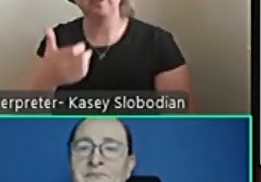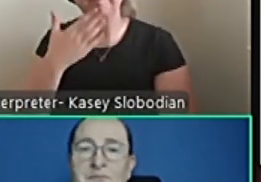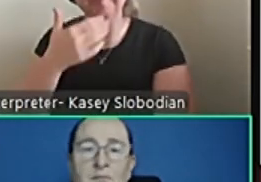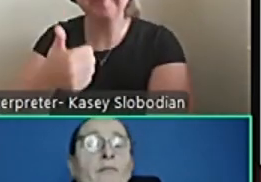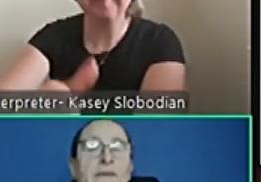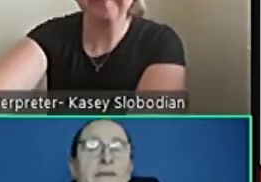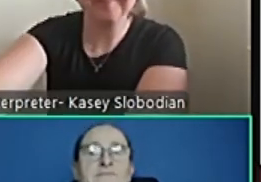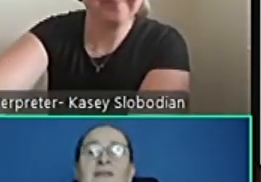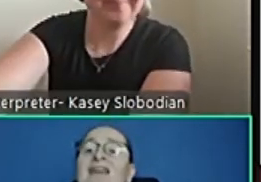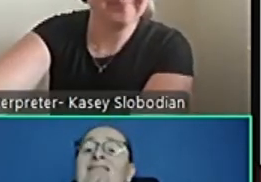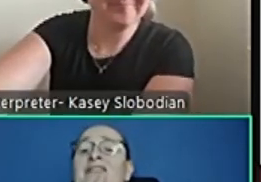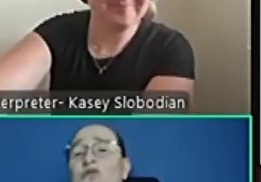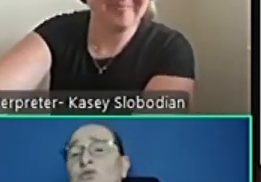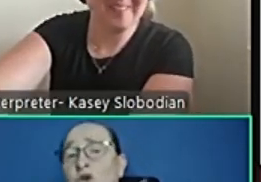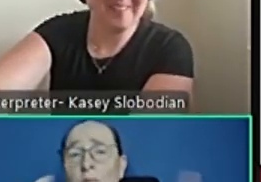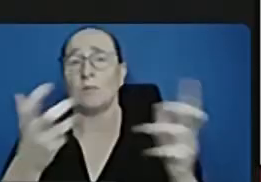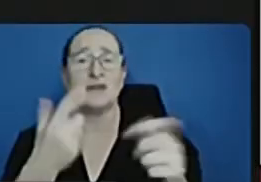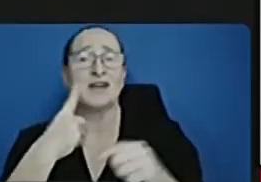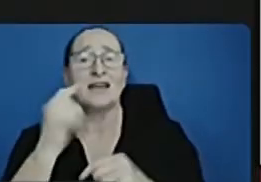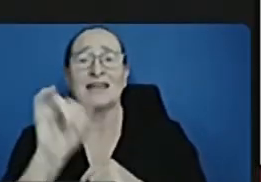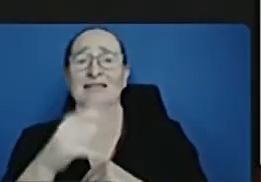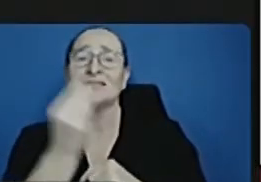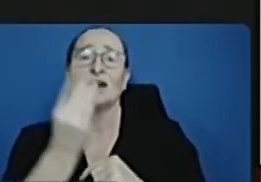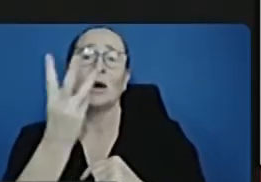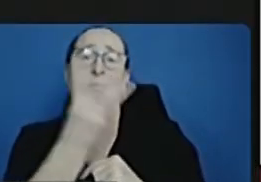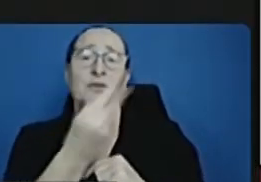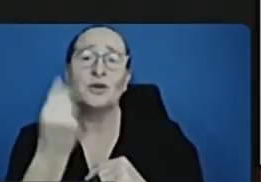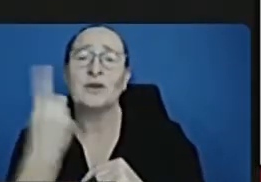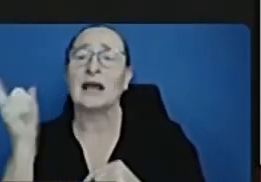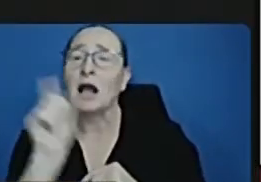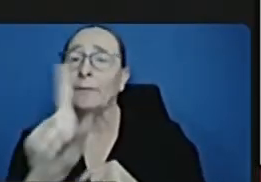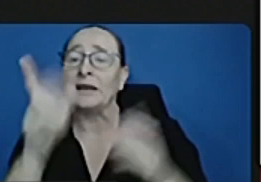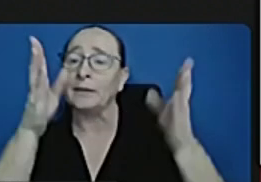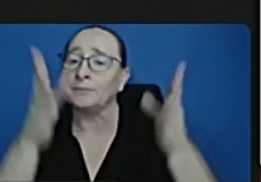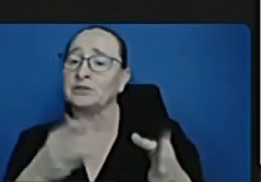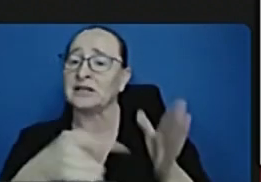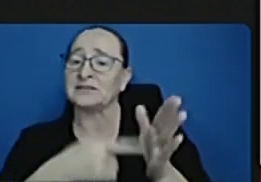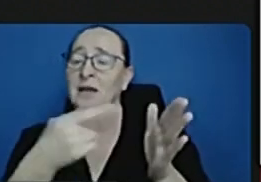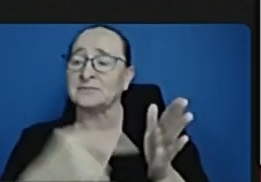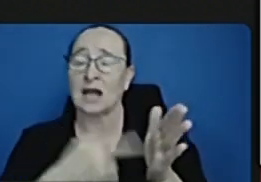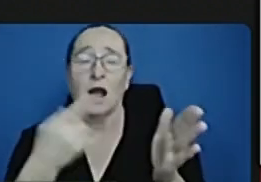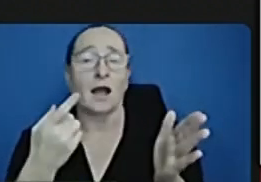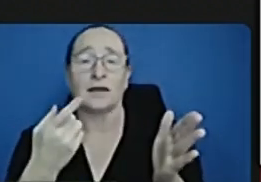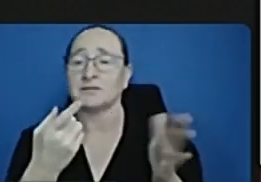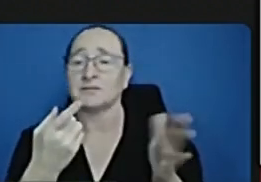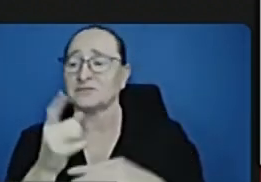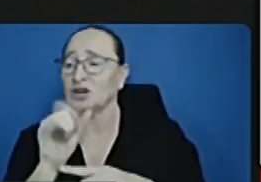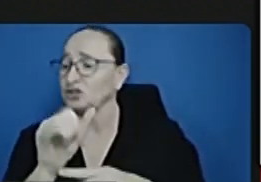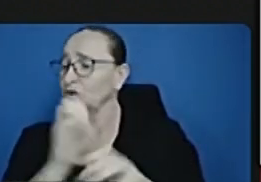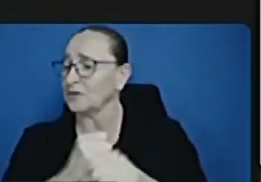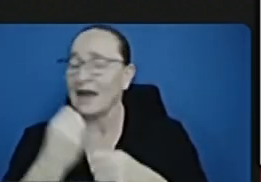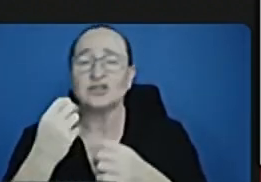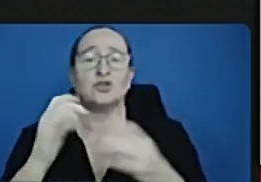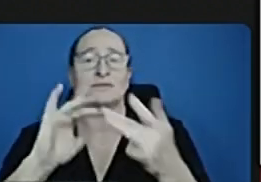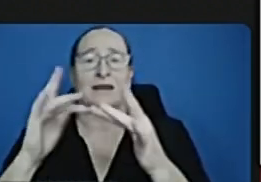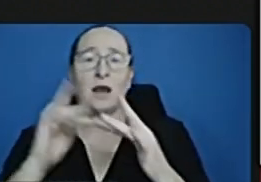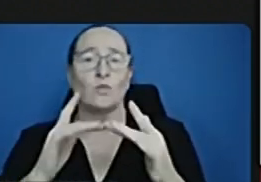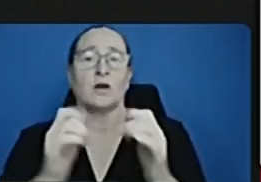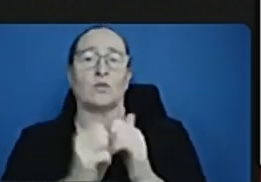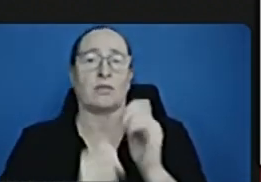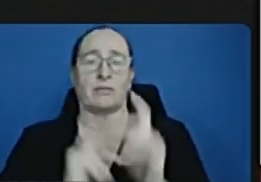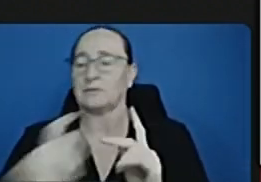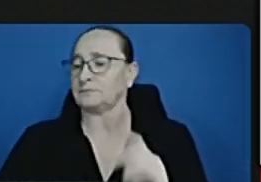Thank you so much. I think that's the beauty of coming in person sometimes, is that you get to network with the folks that you have